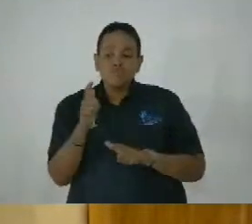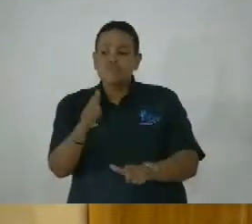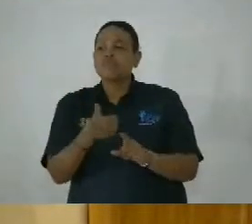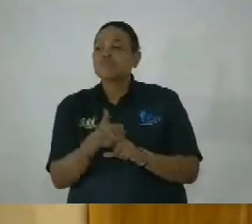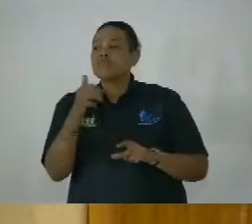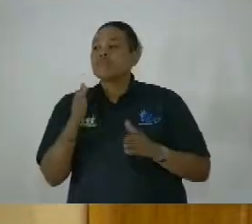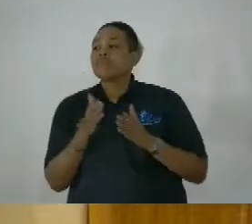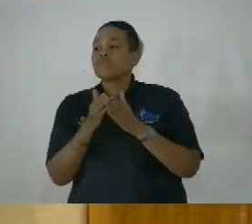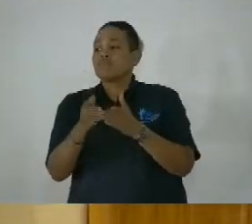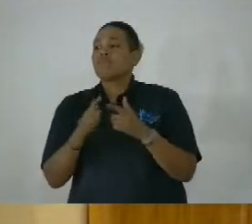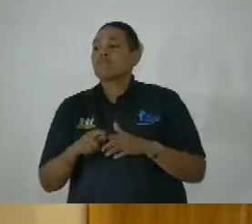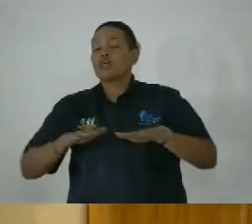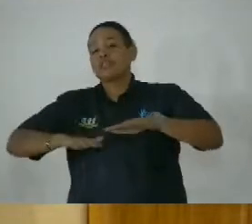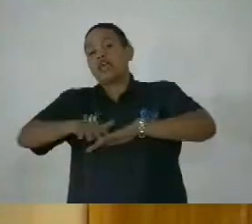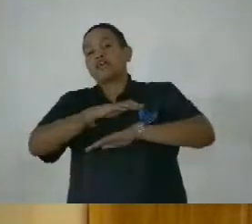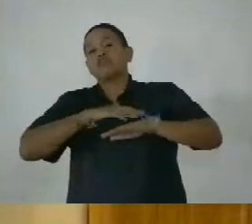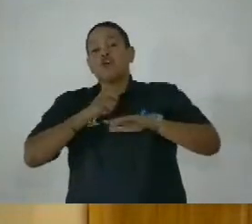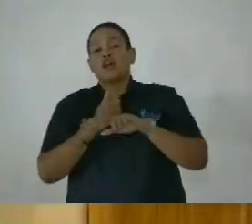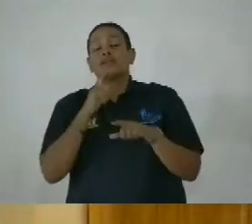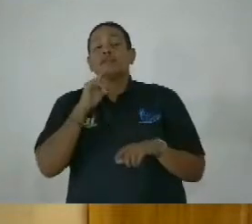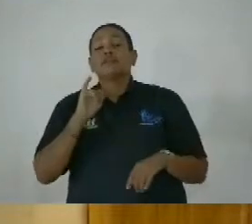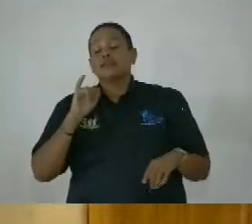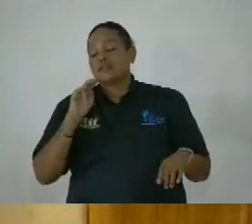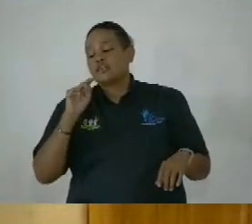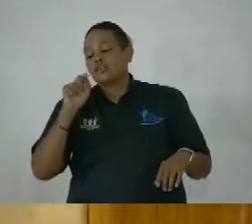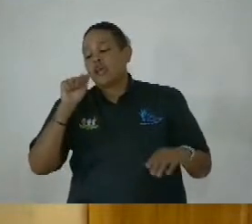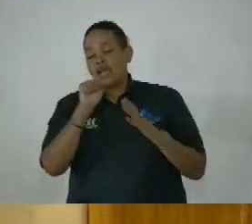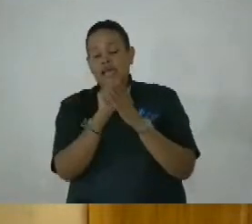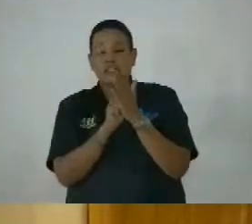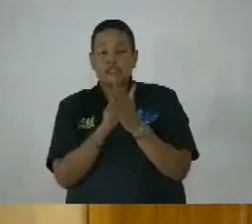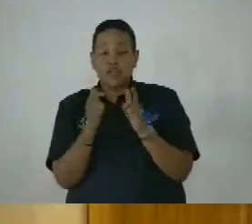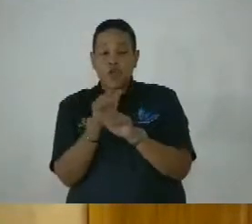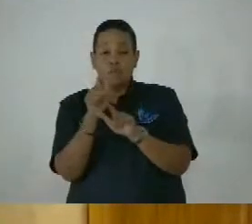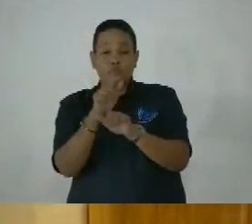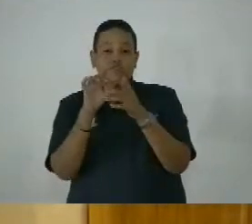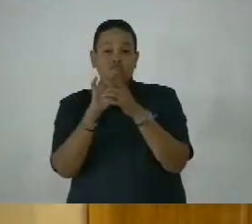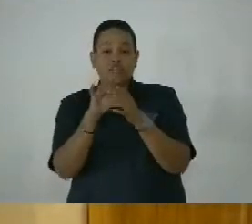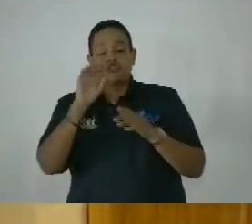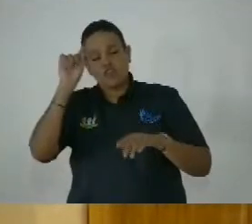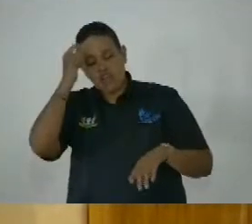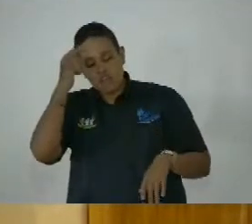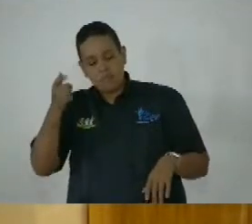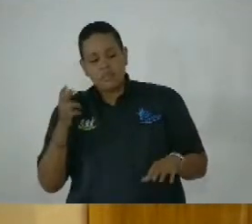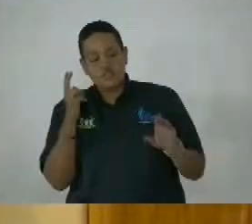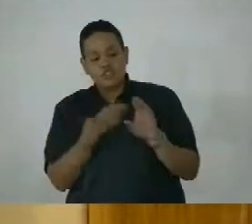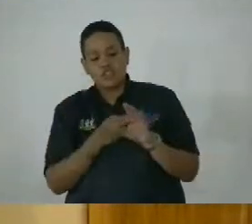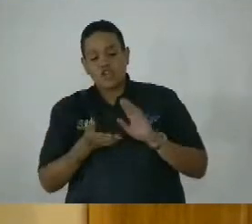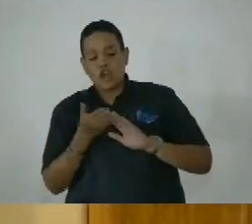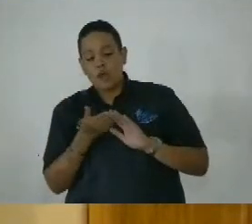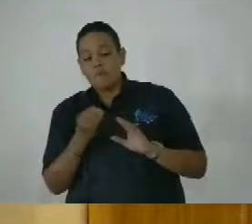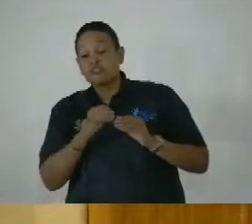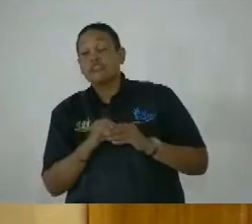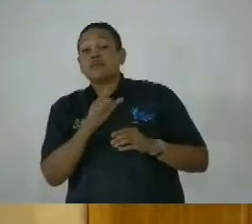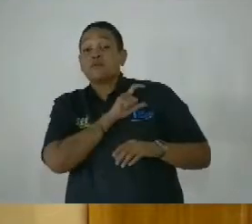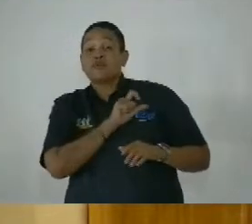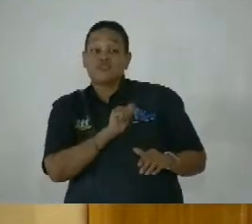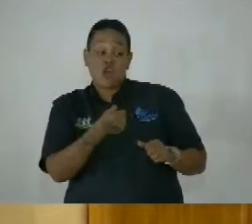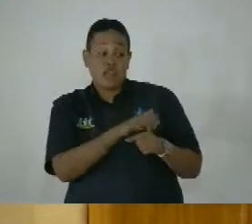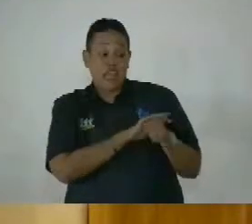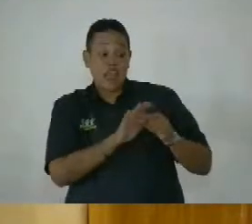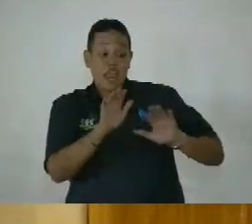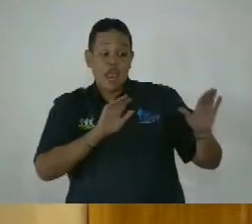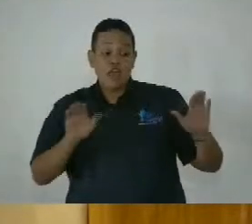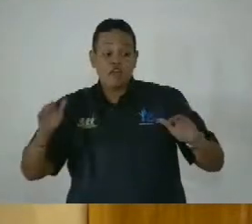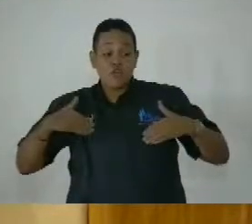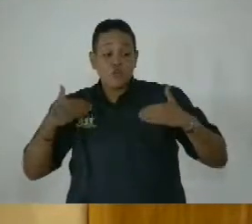territorial. Interagency cooperation across government. The joint operations with the police in those and other areas.